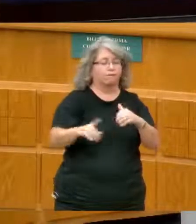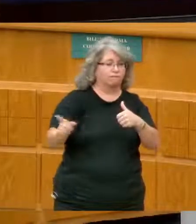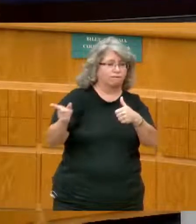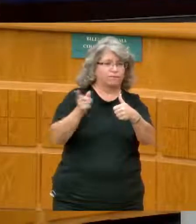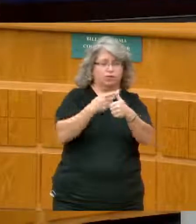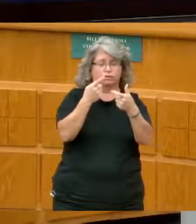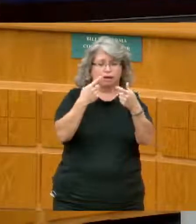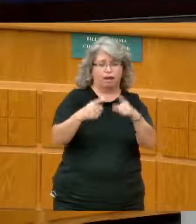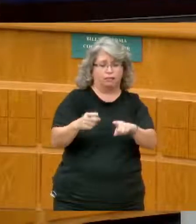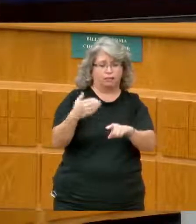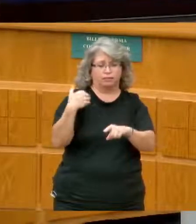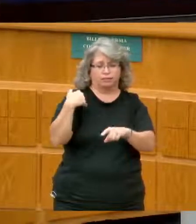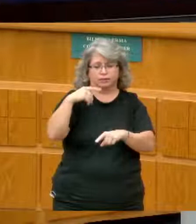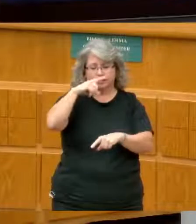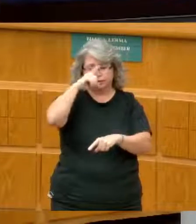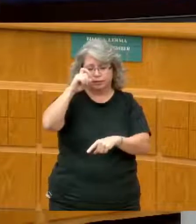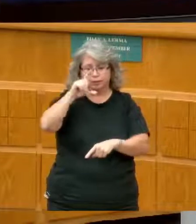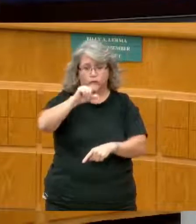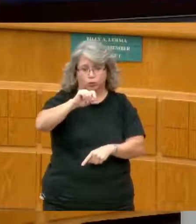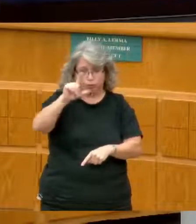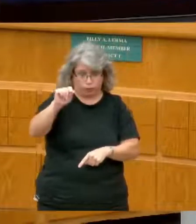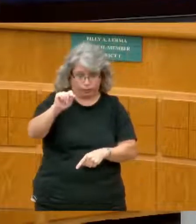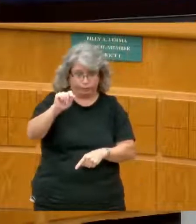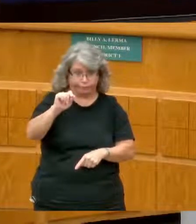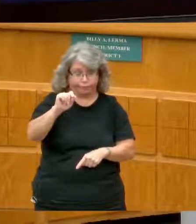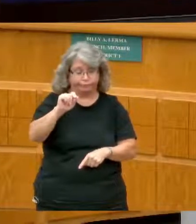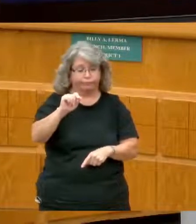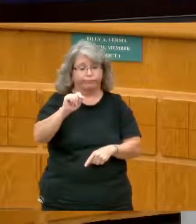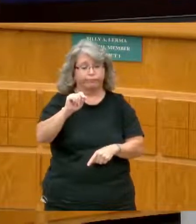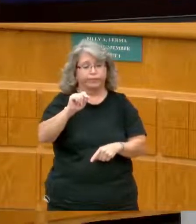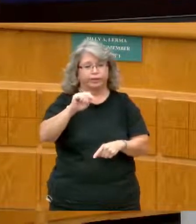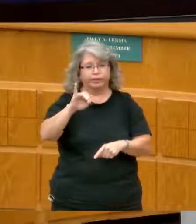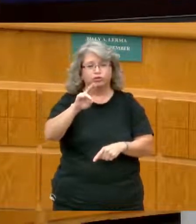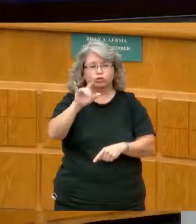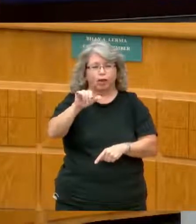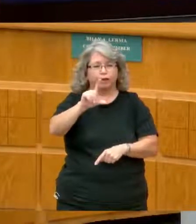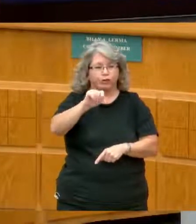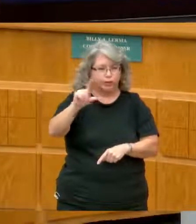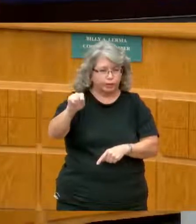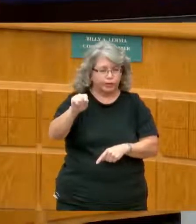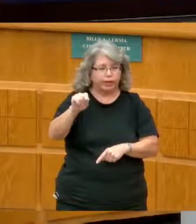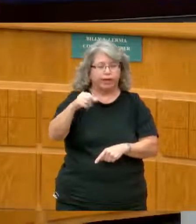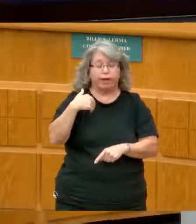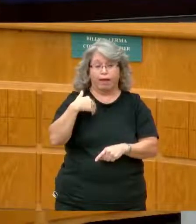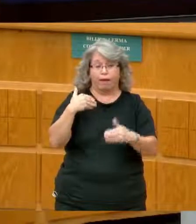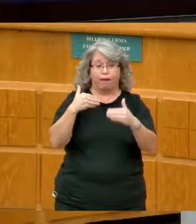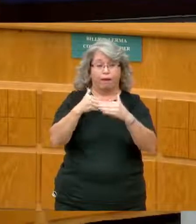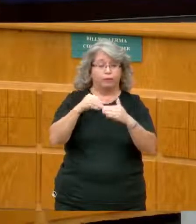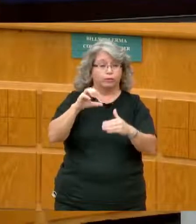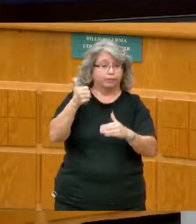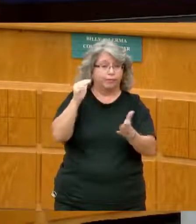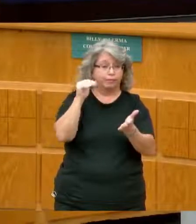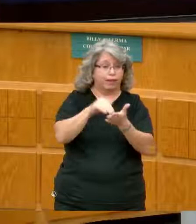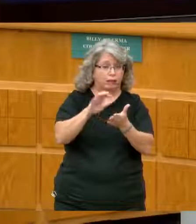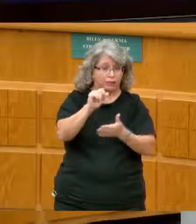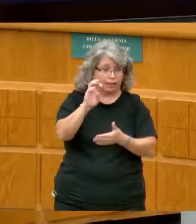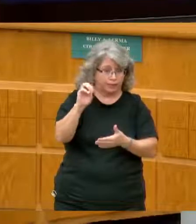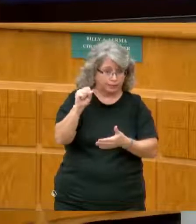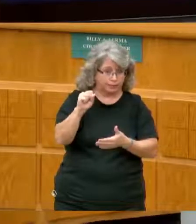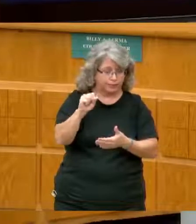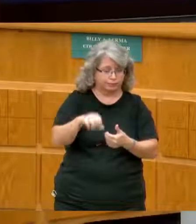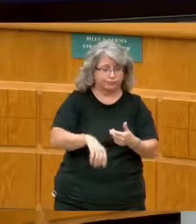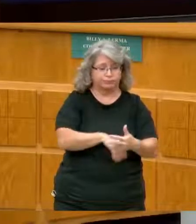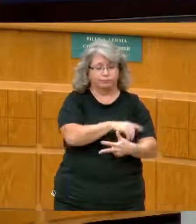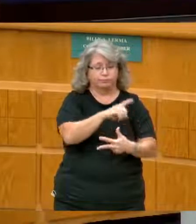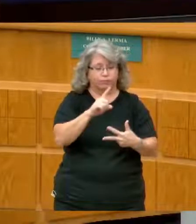in the summer of 2020. And that was in July, where we had almost 10,000 cases at that time. And then